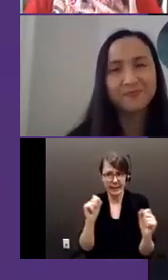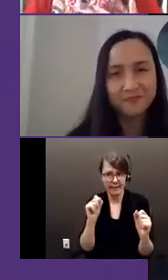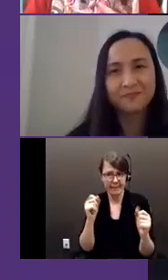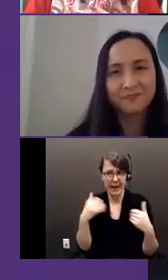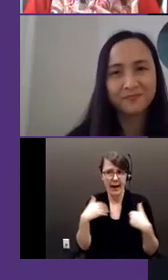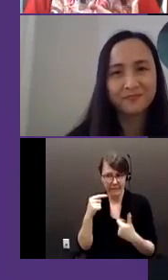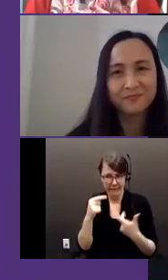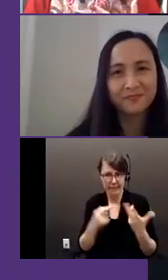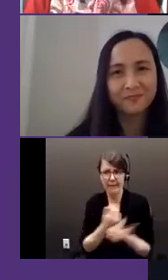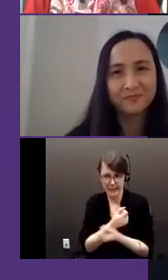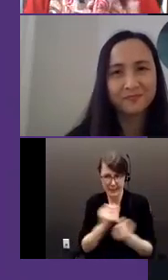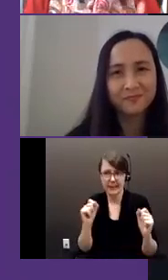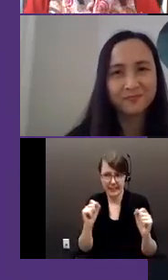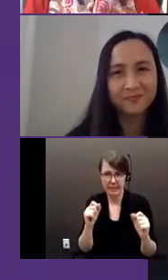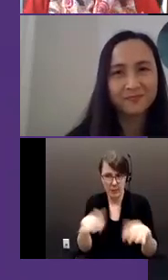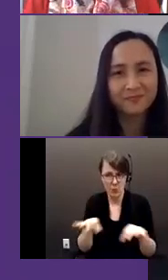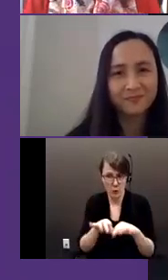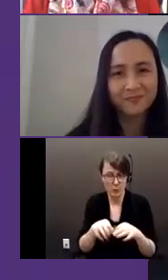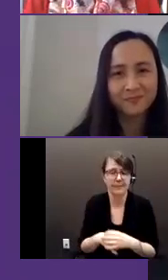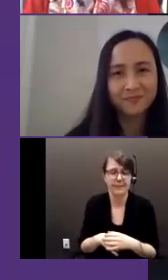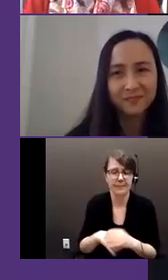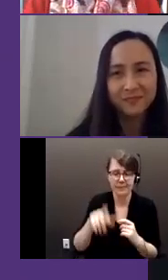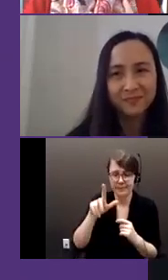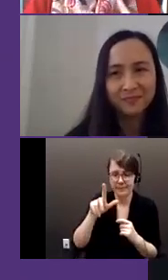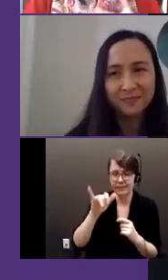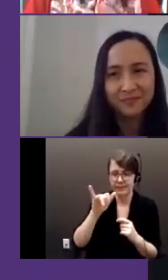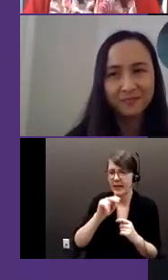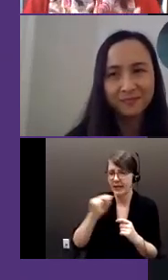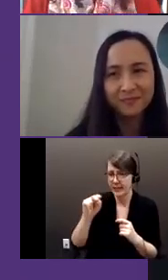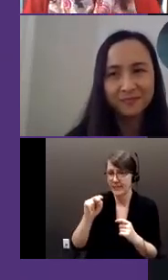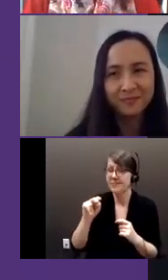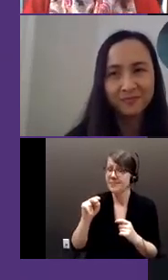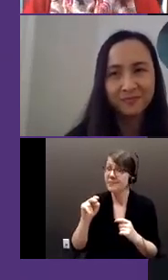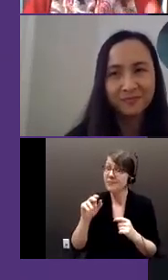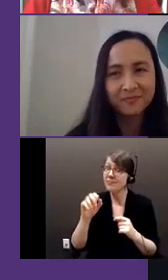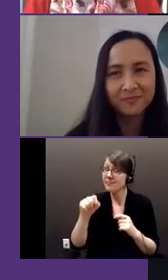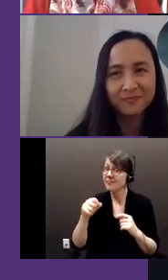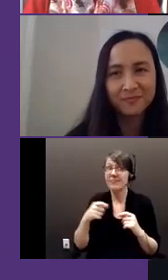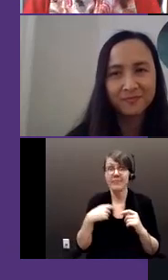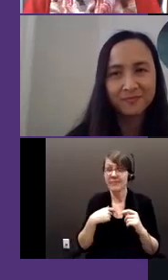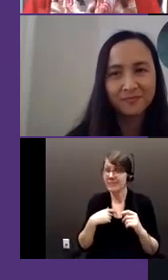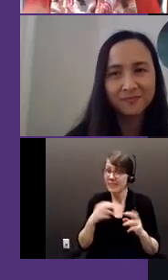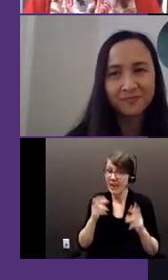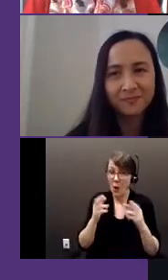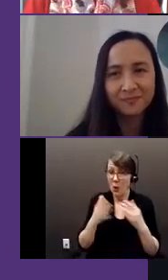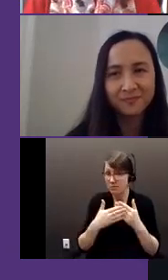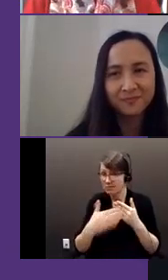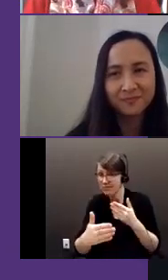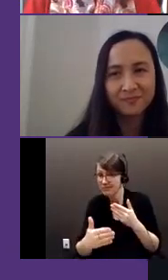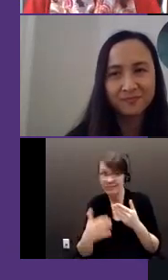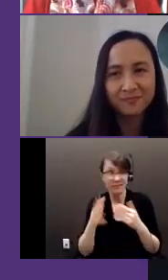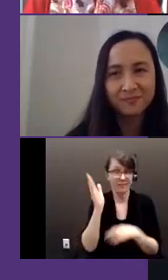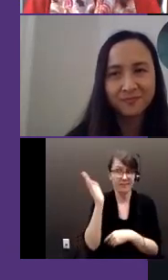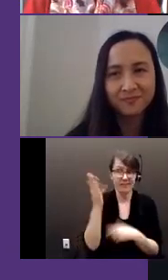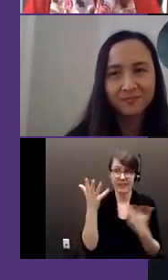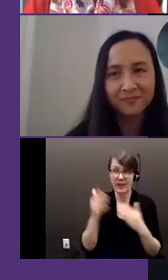is that also following this is to have conversations both with Laura and other members of the